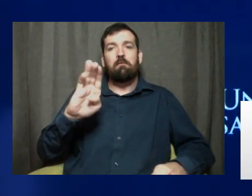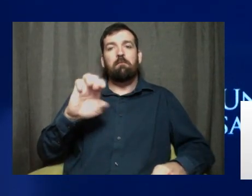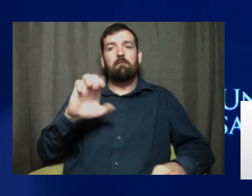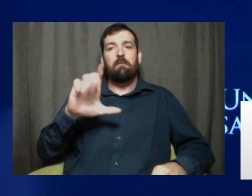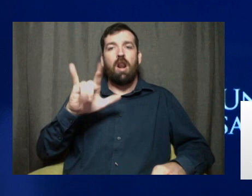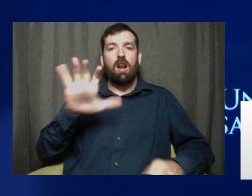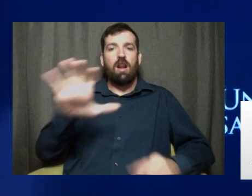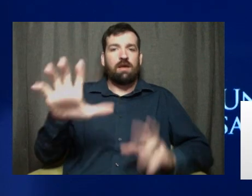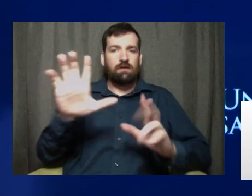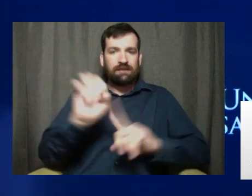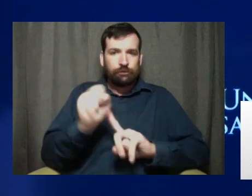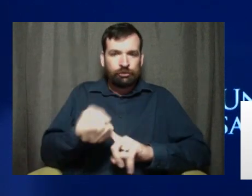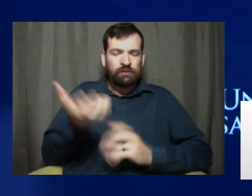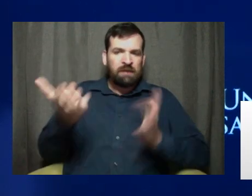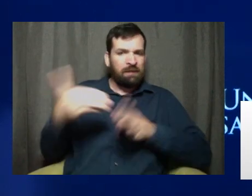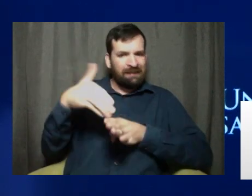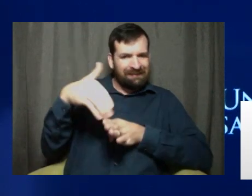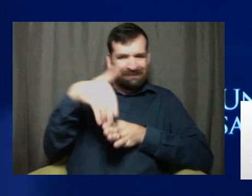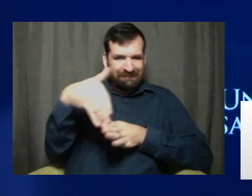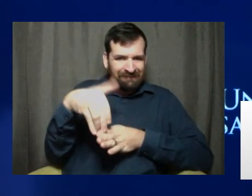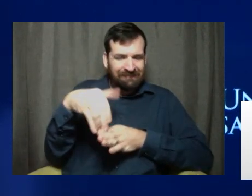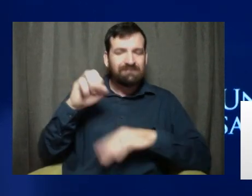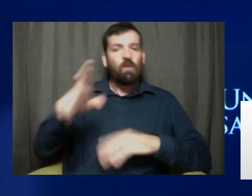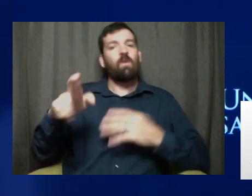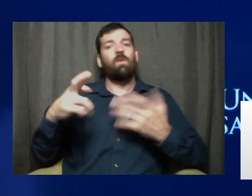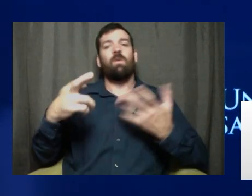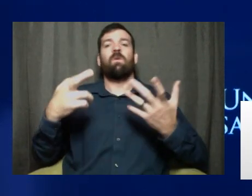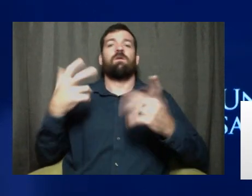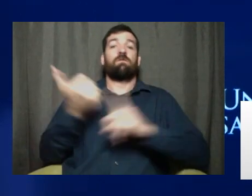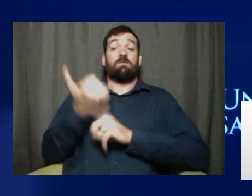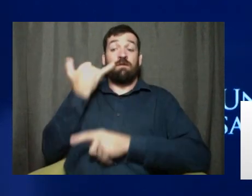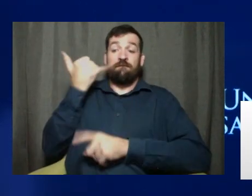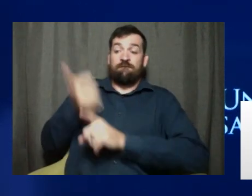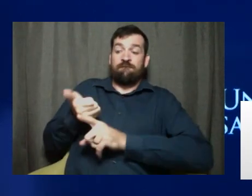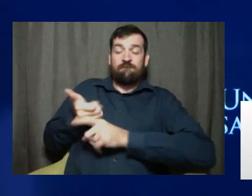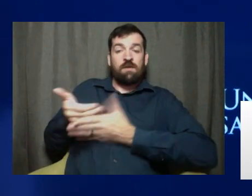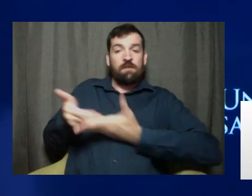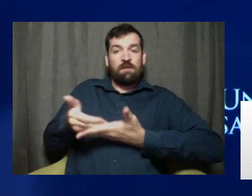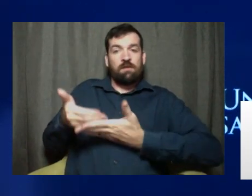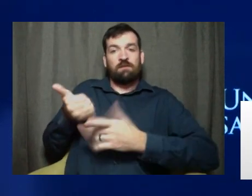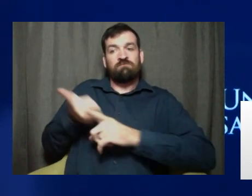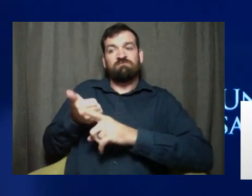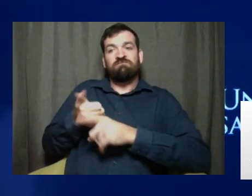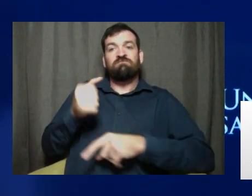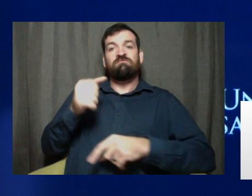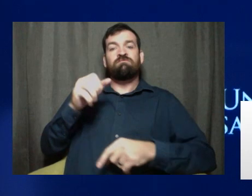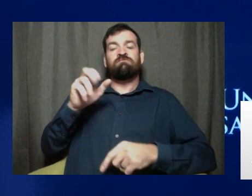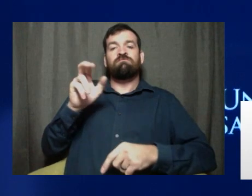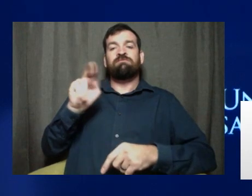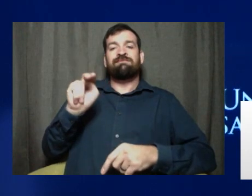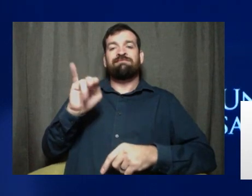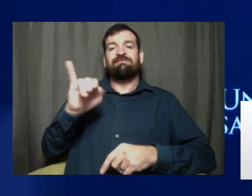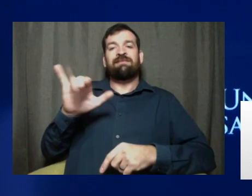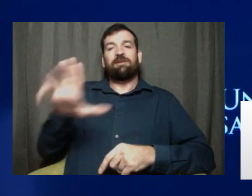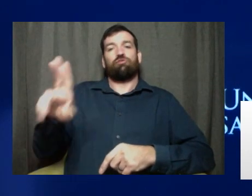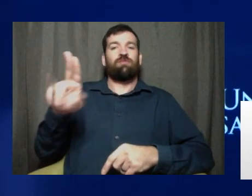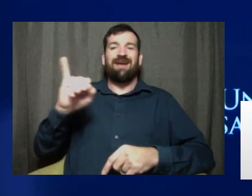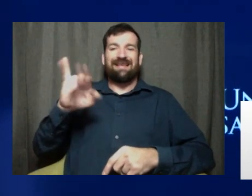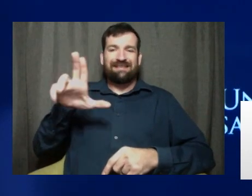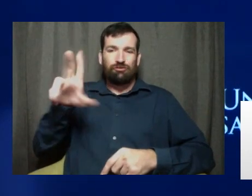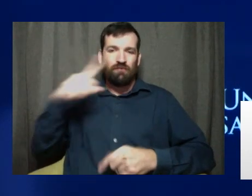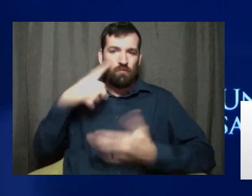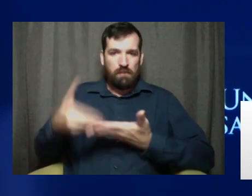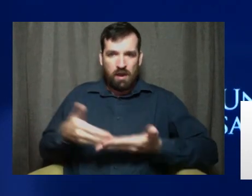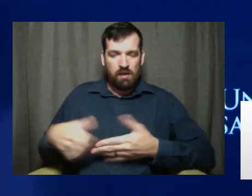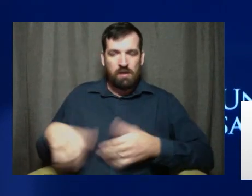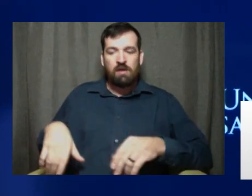slightly borderline, or there's also, if the infant is maybe in the neonatal ICU and they're getting kind of in their